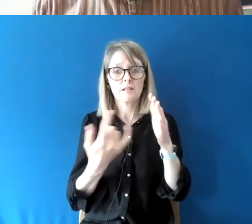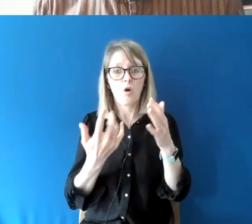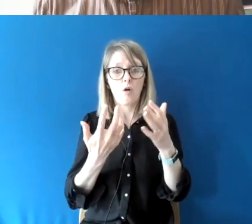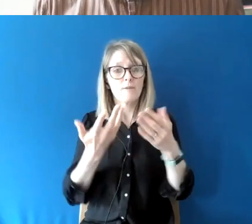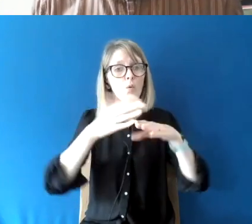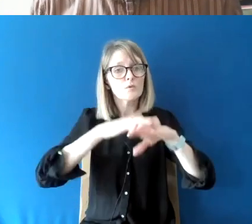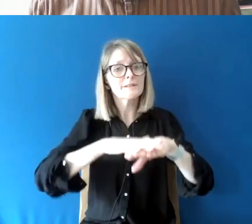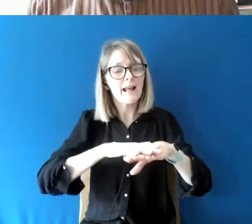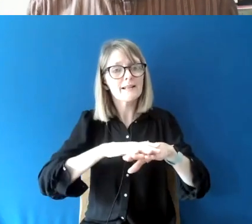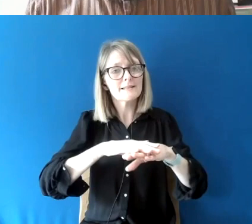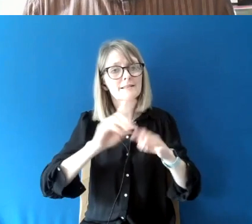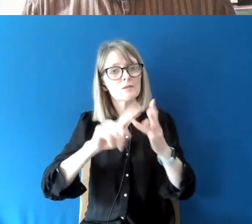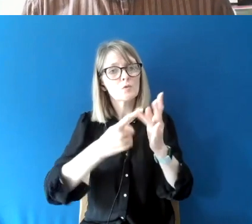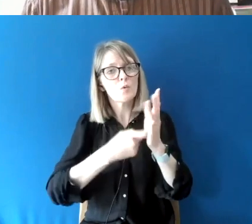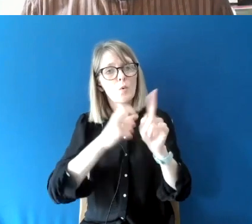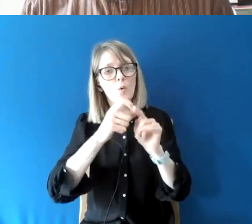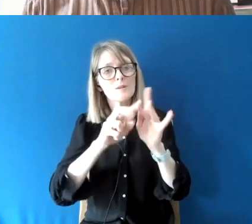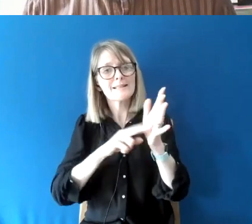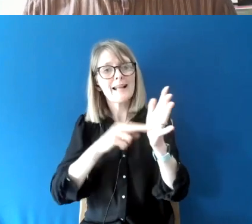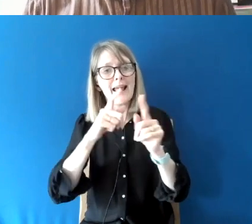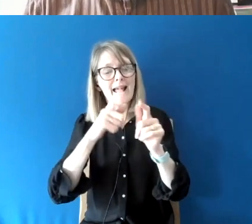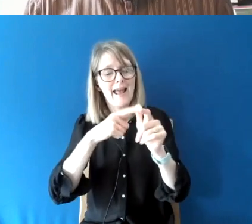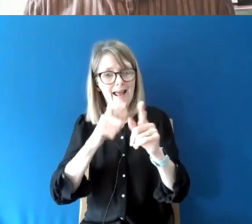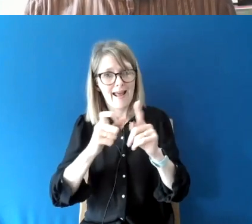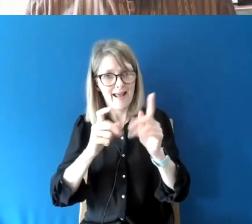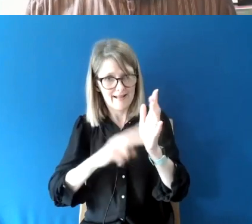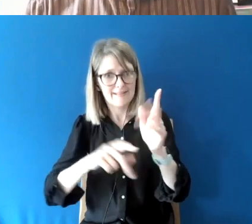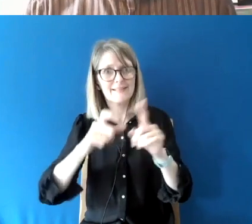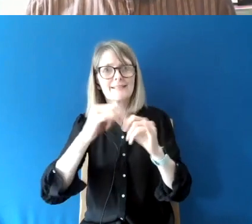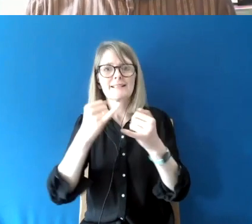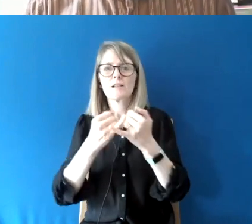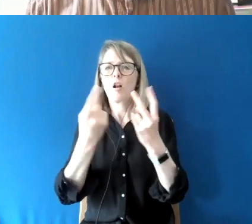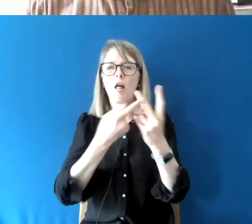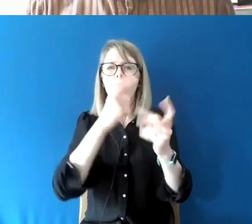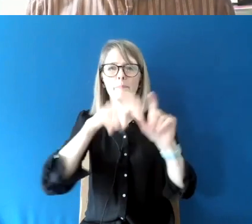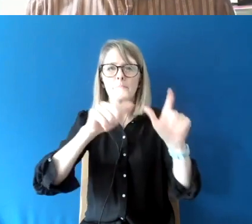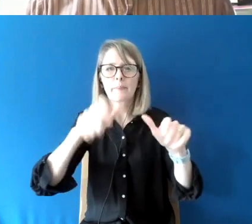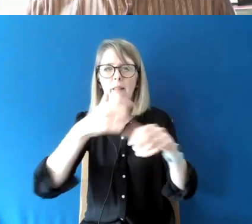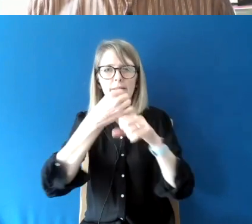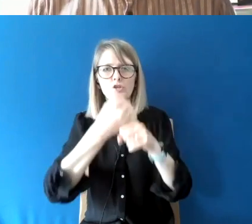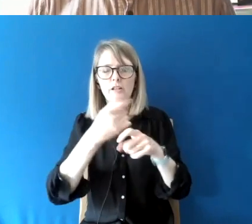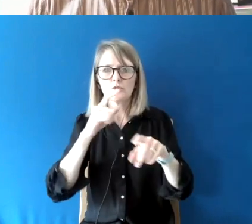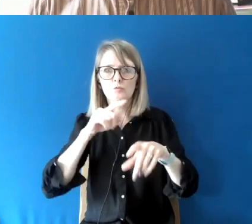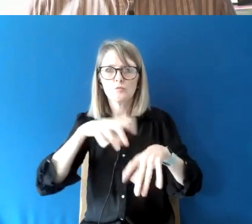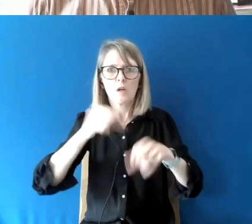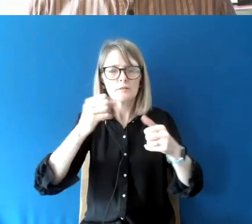ordinands and also other members of the Church to be able to engage in this kind of thinking as well.